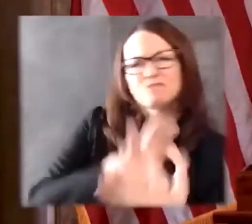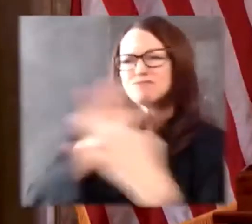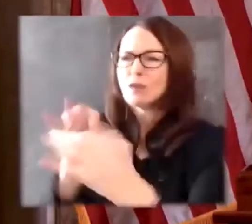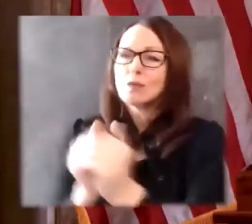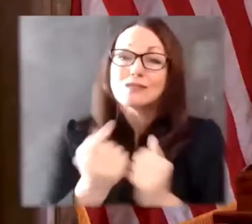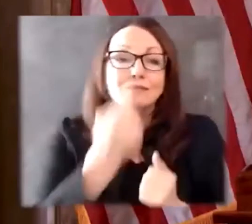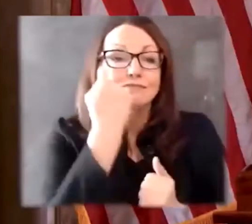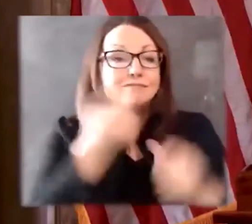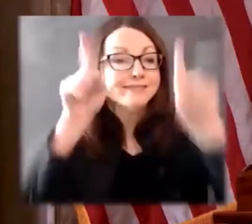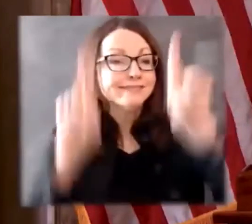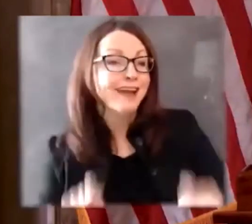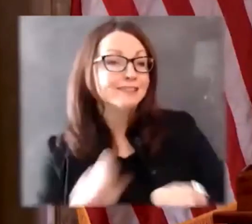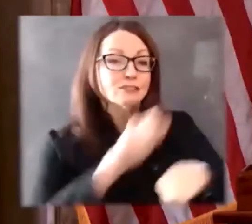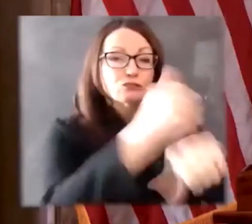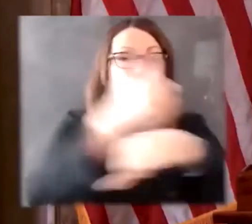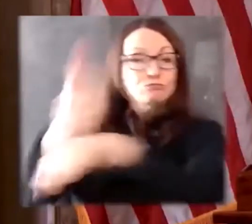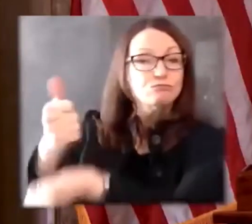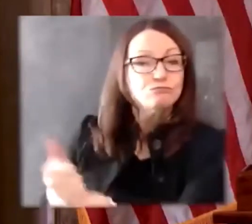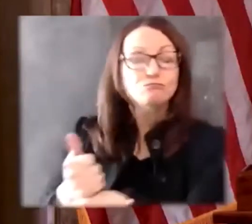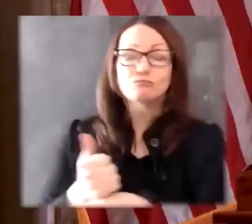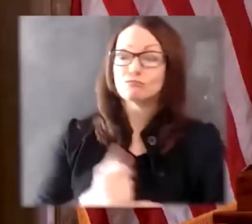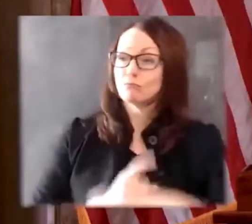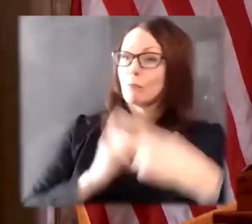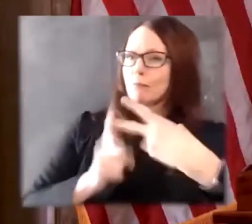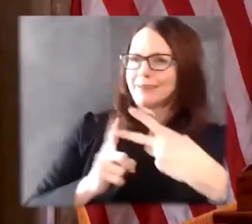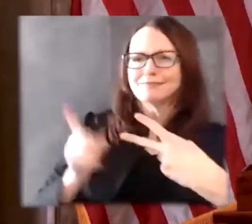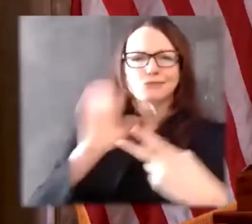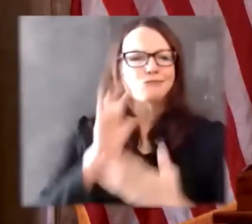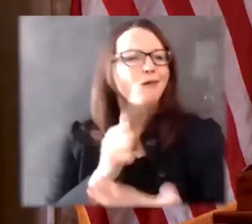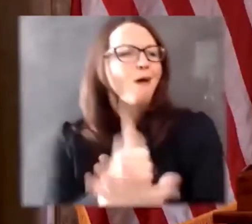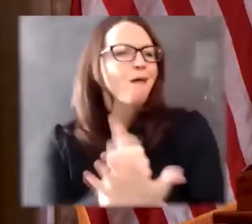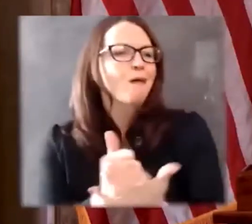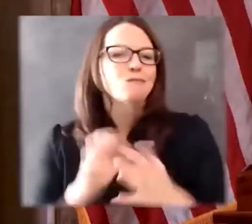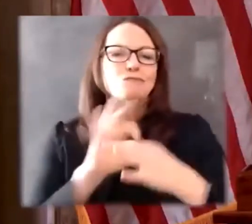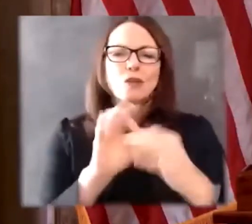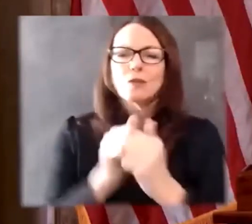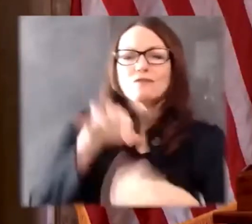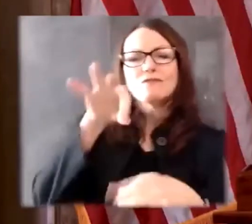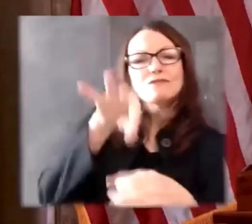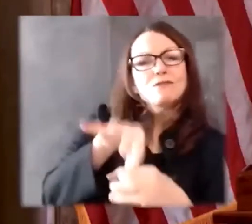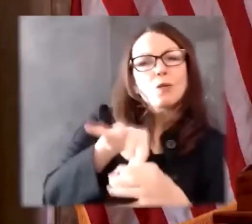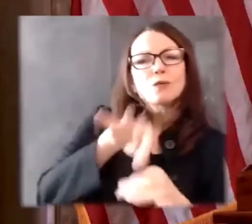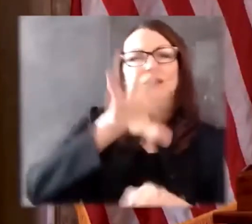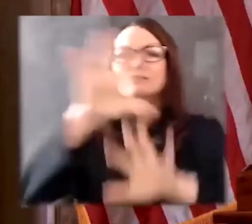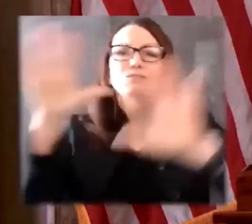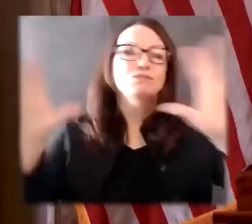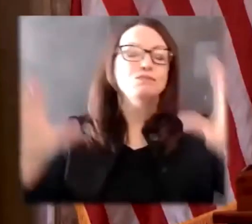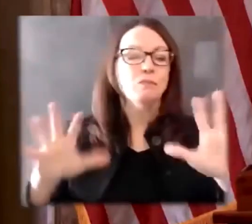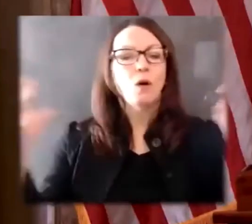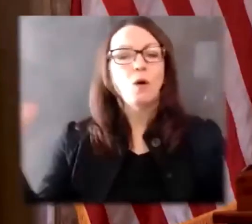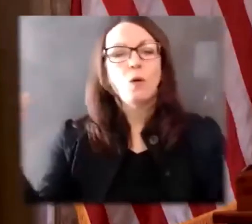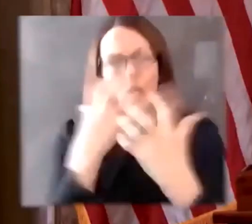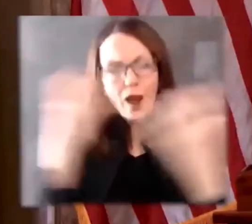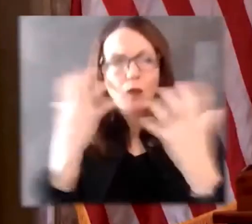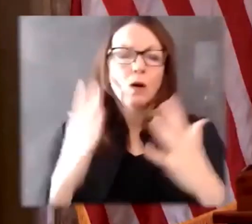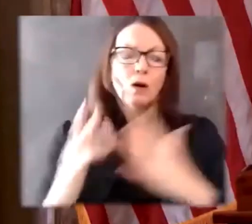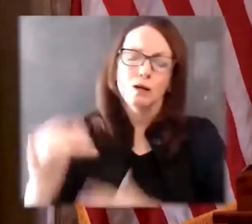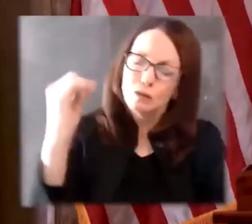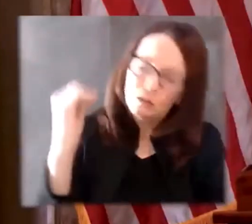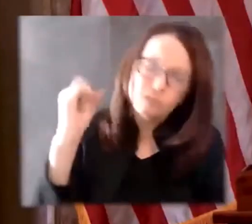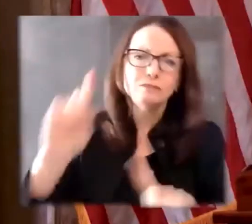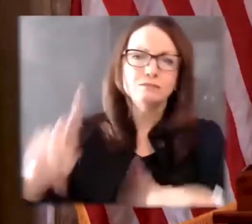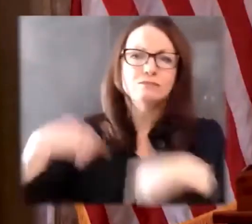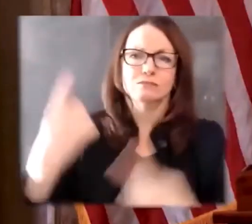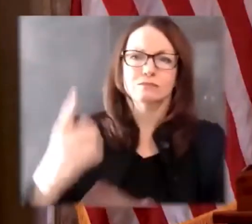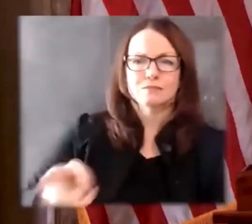polls during what has been the longest Guard activation in our history. We found courage in the hospital rooms